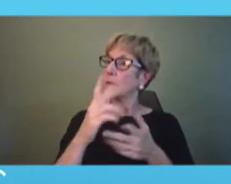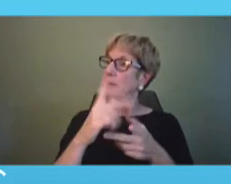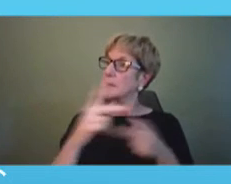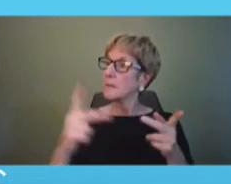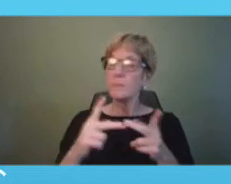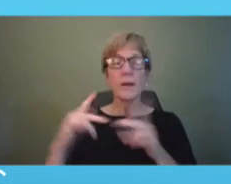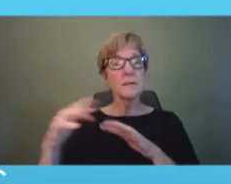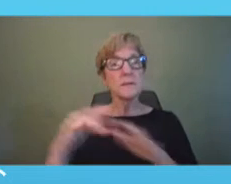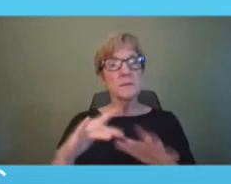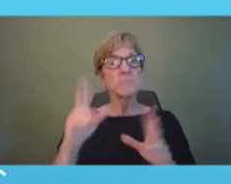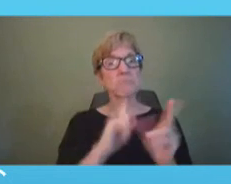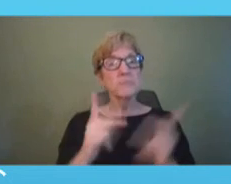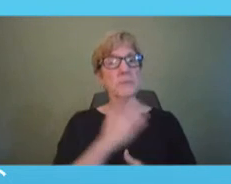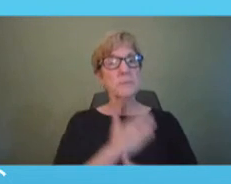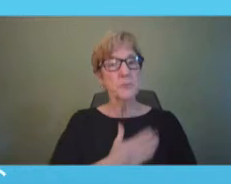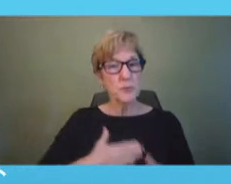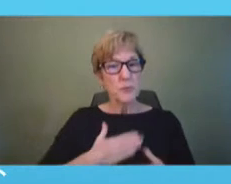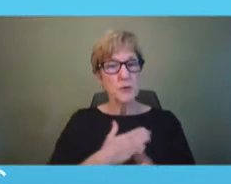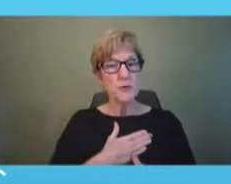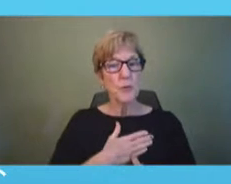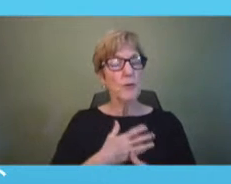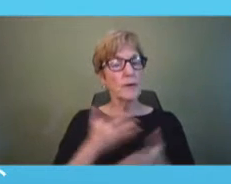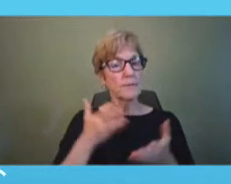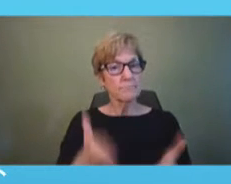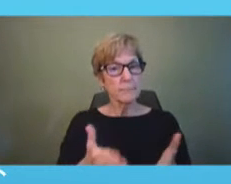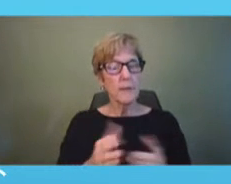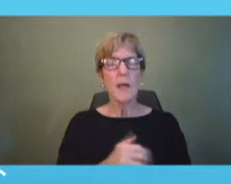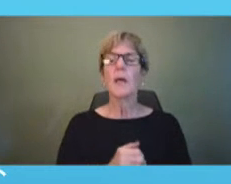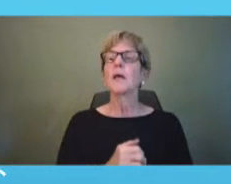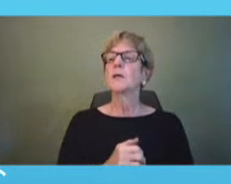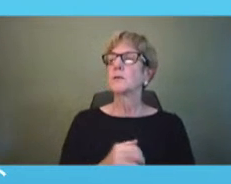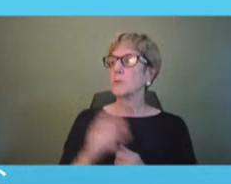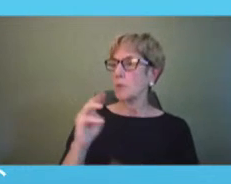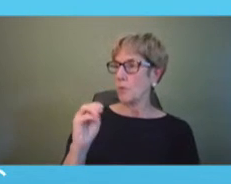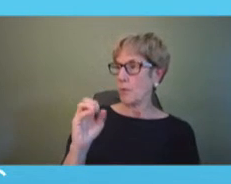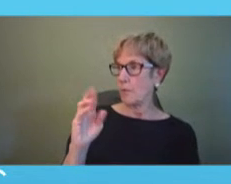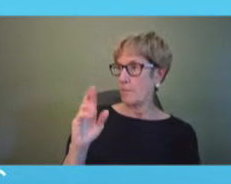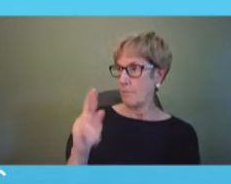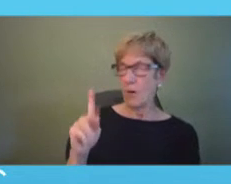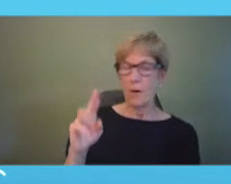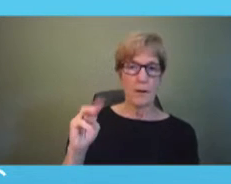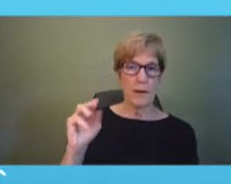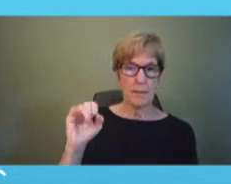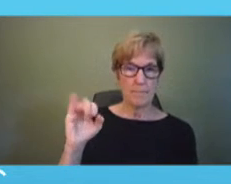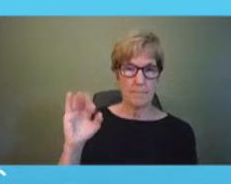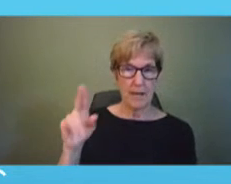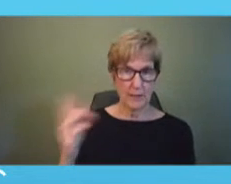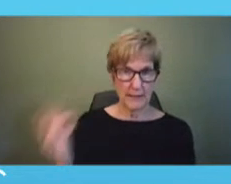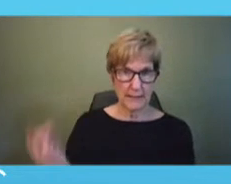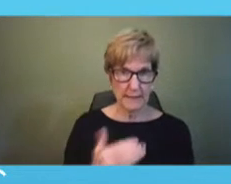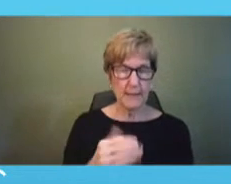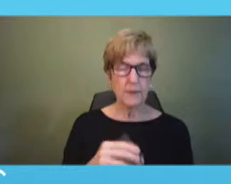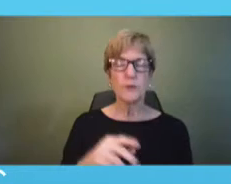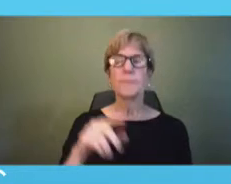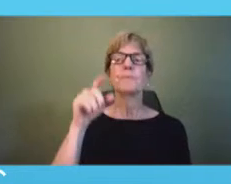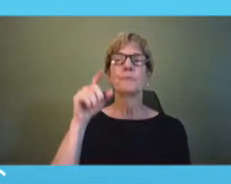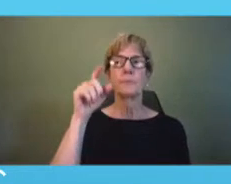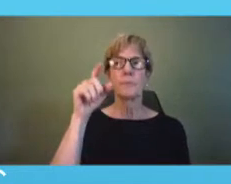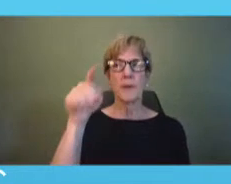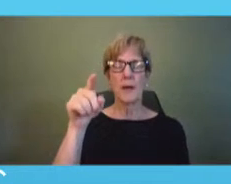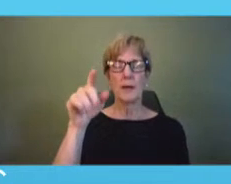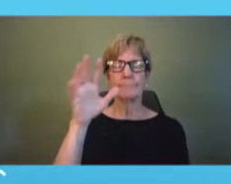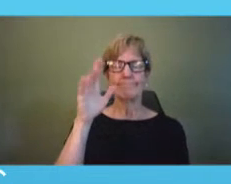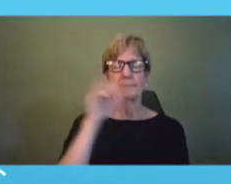provides a sense of place uh so the team tonight I've mentioned Mark Maynard is here uh Dennis Laria from CM uh not from